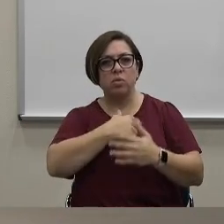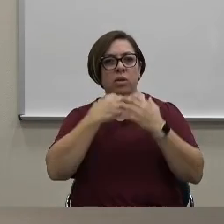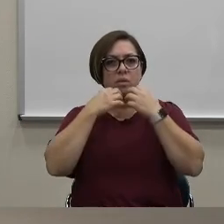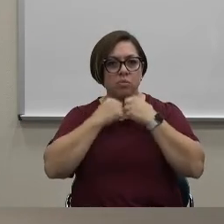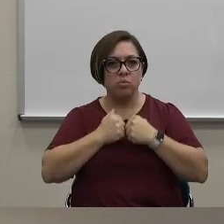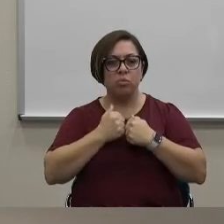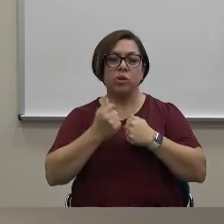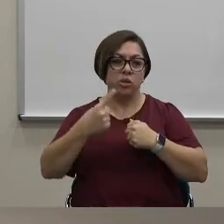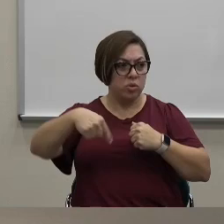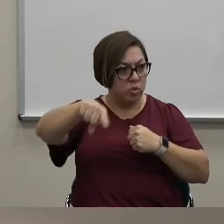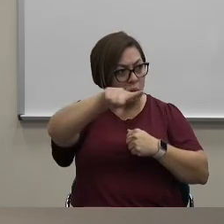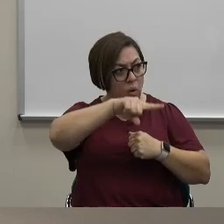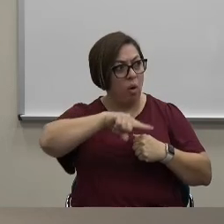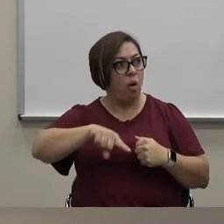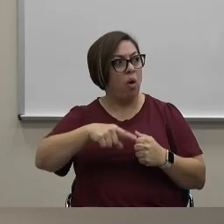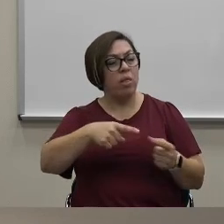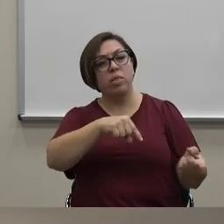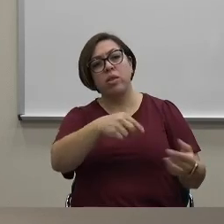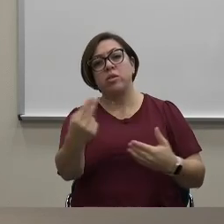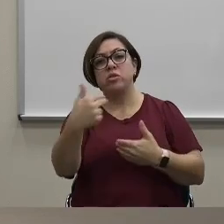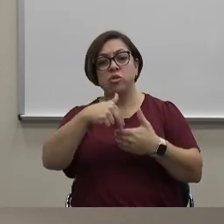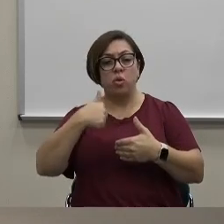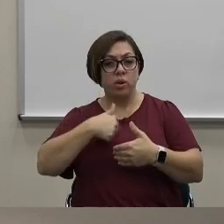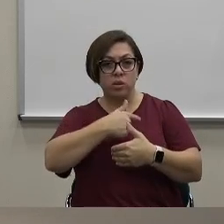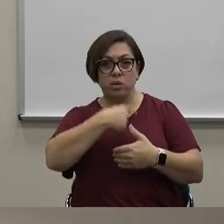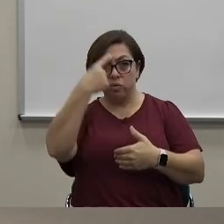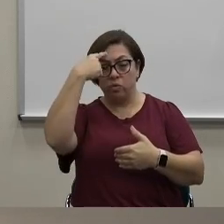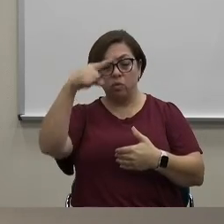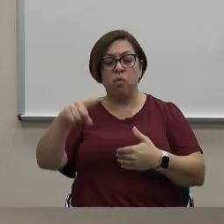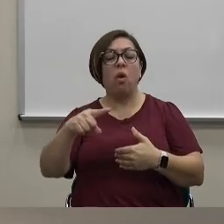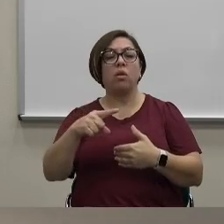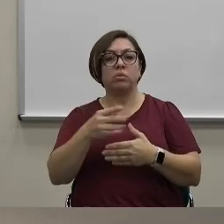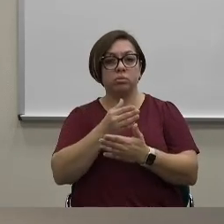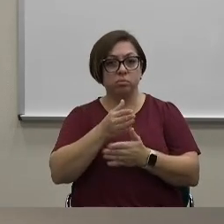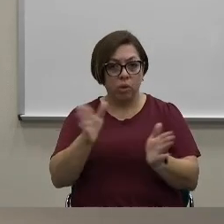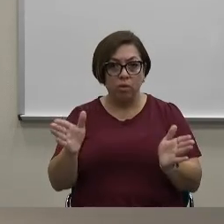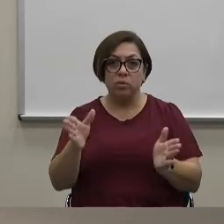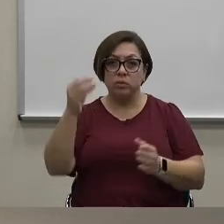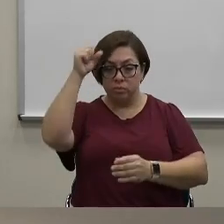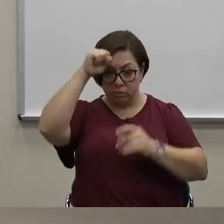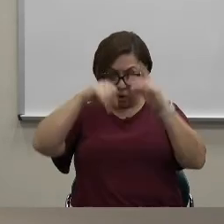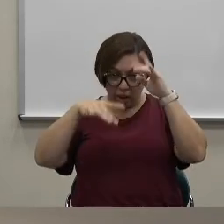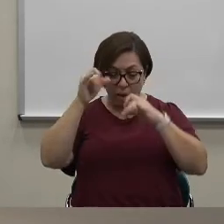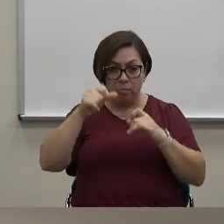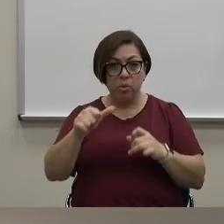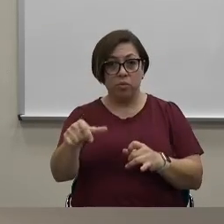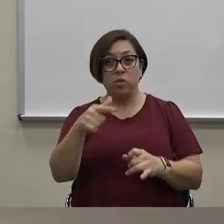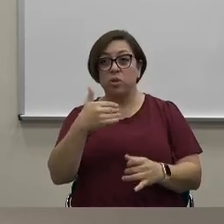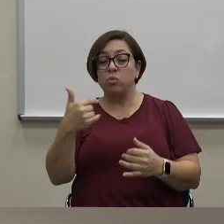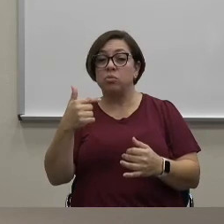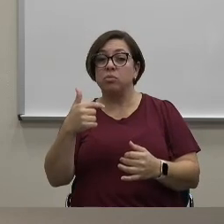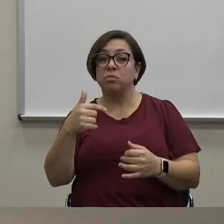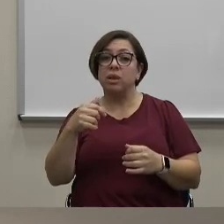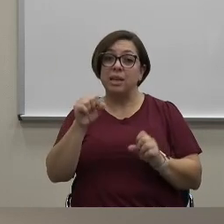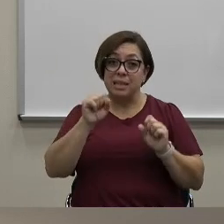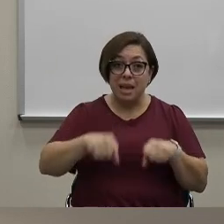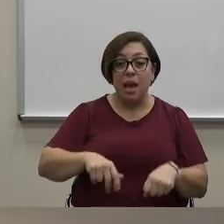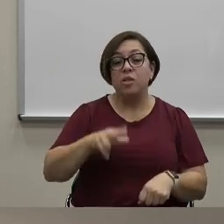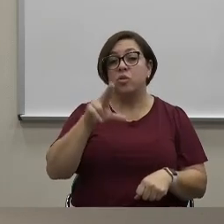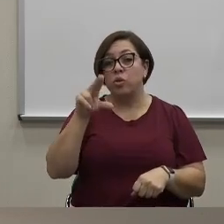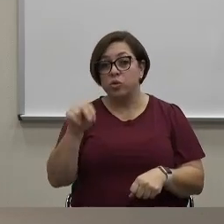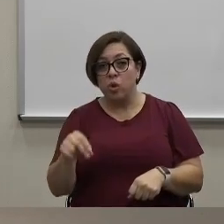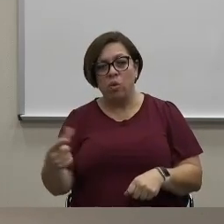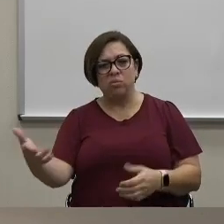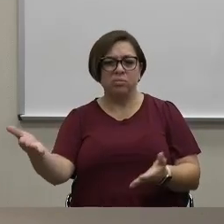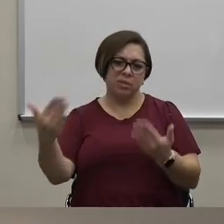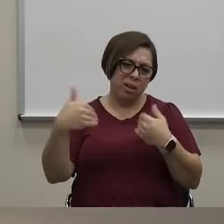out here to give us public input, or those who will. And for whether you have or have not, we also encourage you to come to the board meeting on November 29th and address